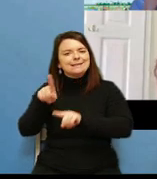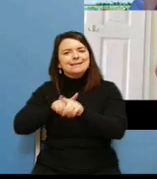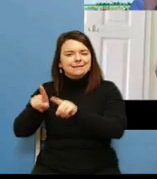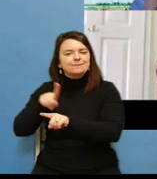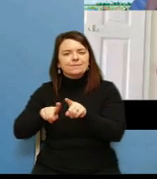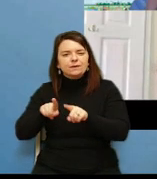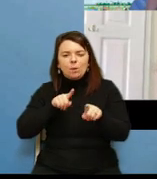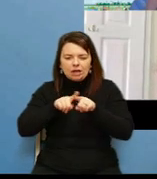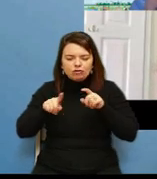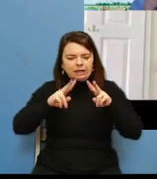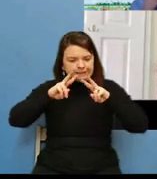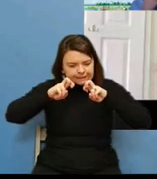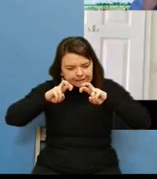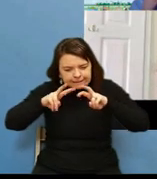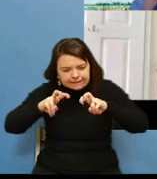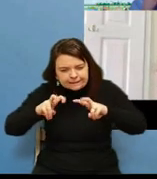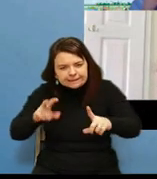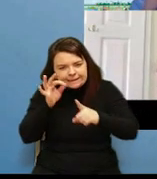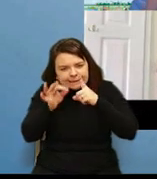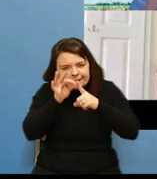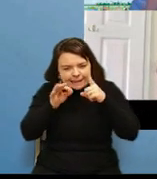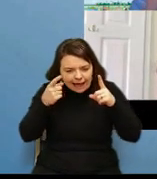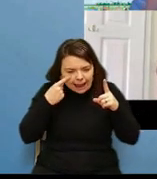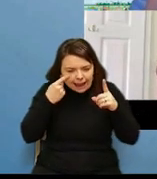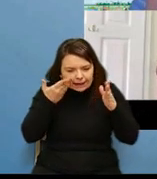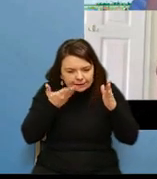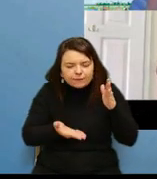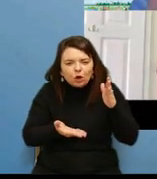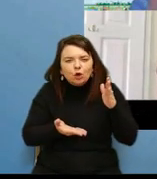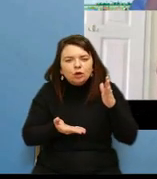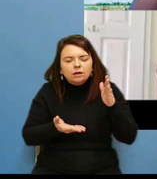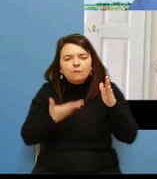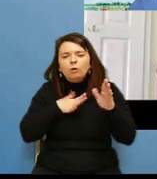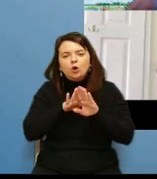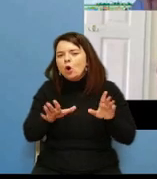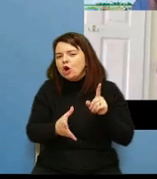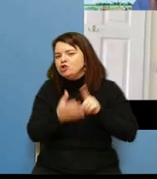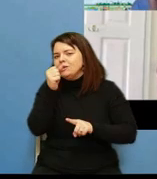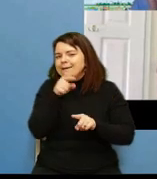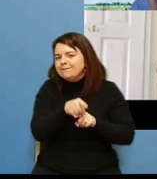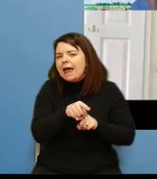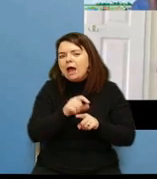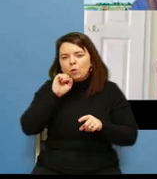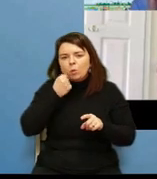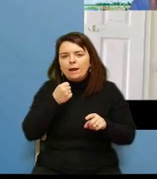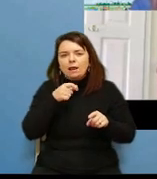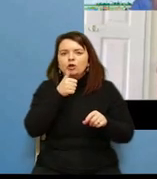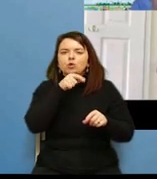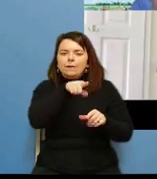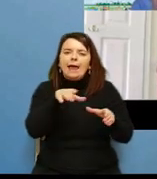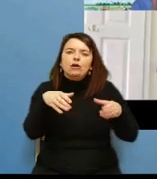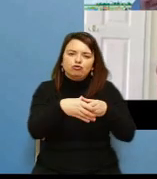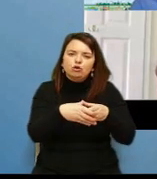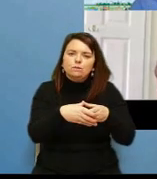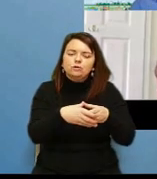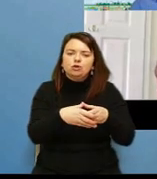moment. And we're going through it with a fine-tooth comb. And if we're not achieving traction, then we'll escalate